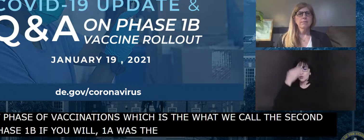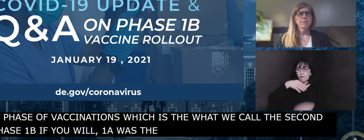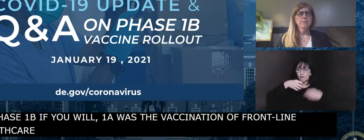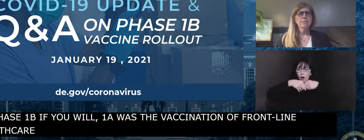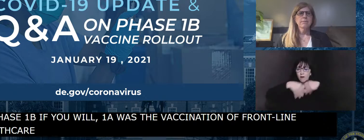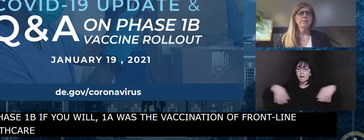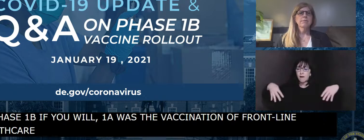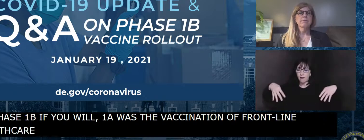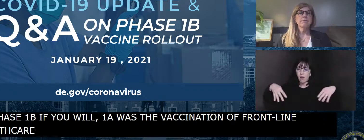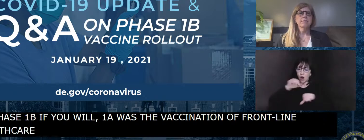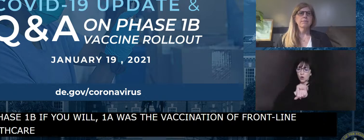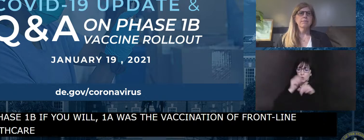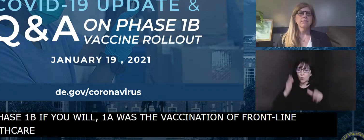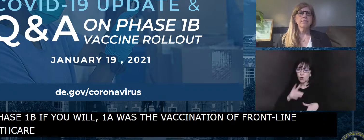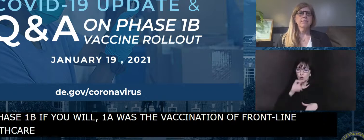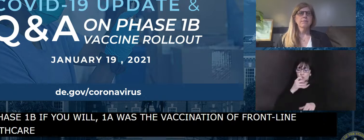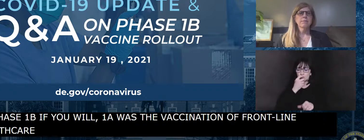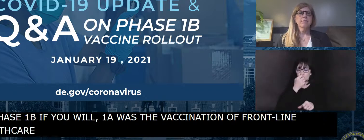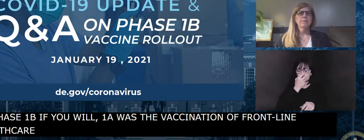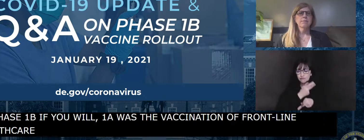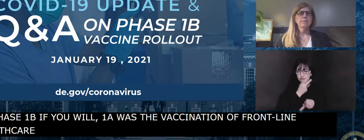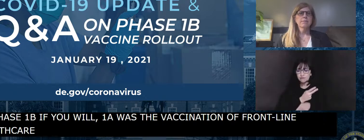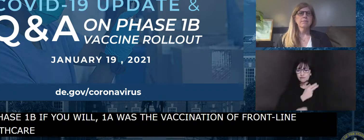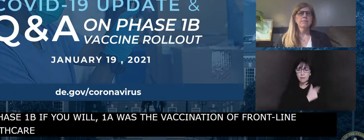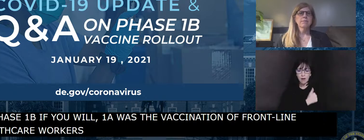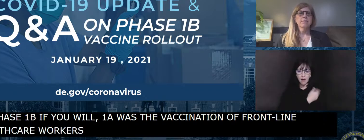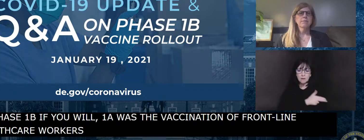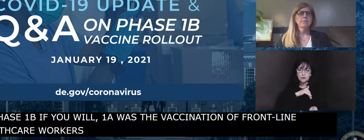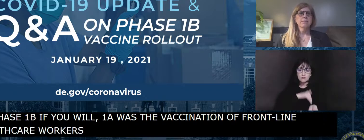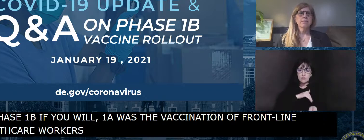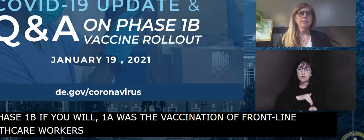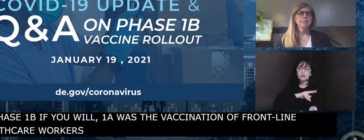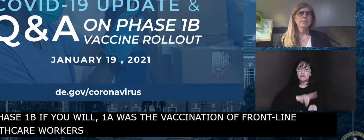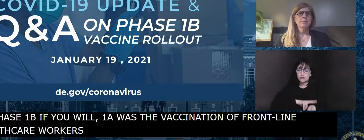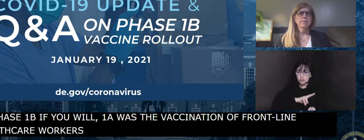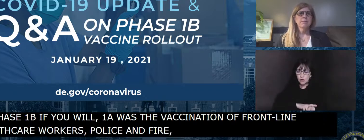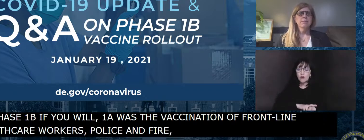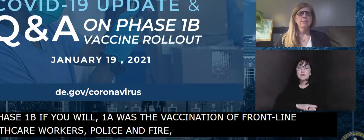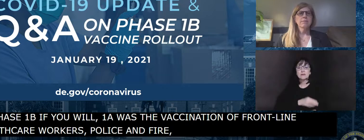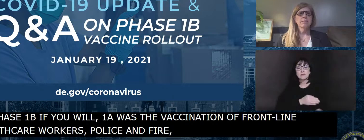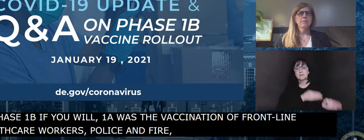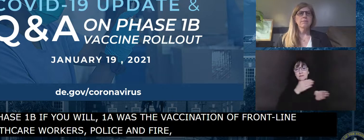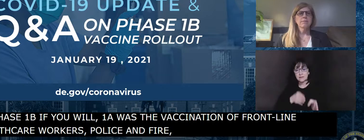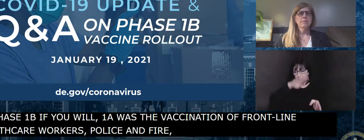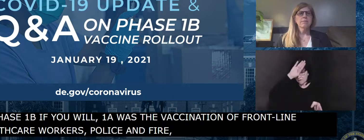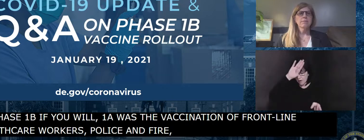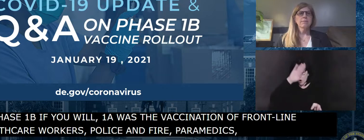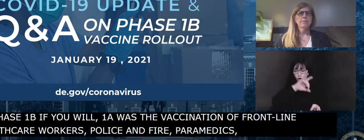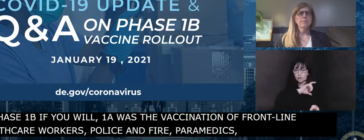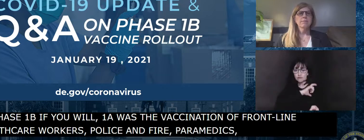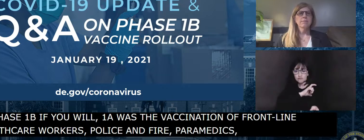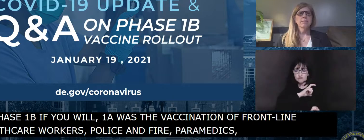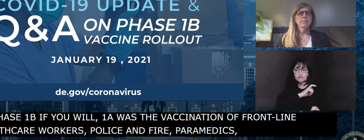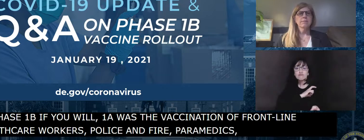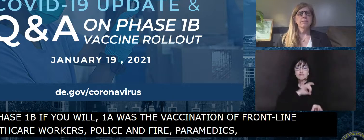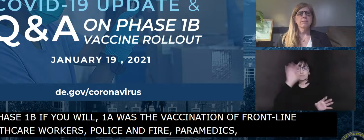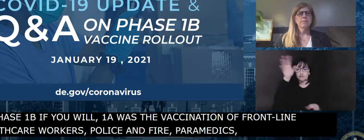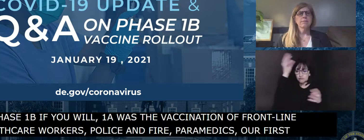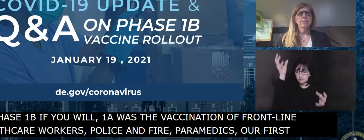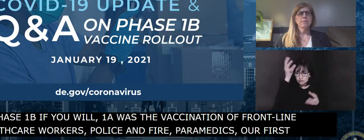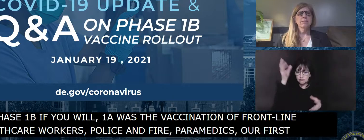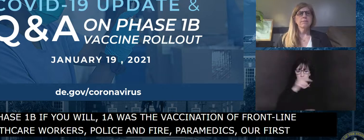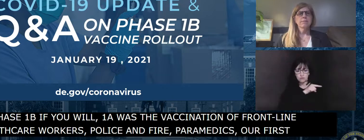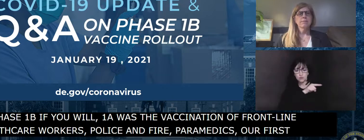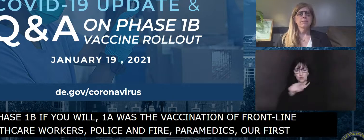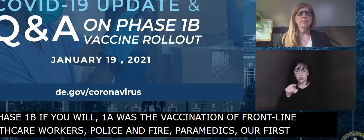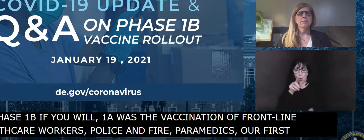workers, police and fire paramedics, our first responders, and those critical personnel